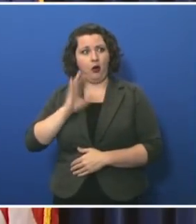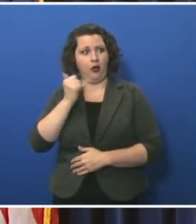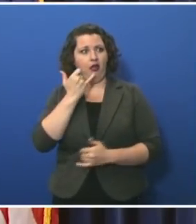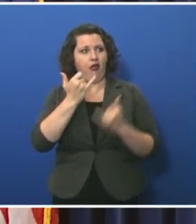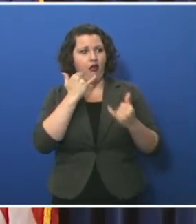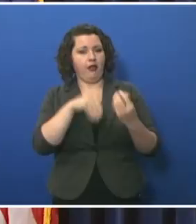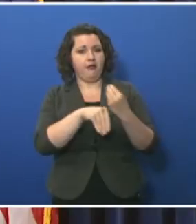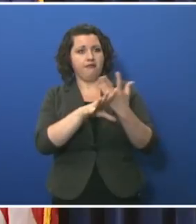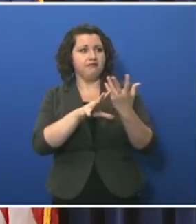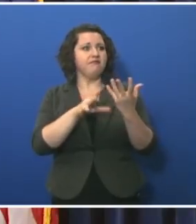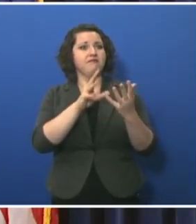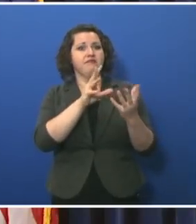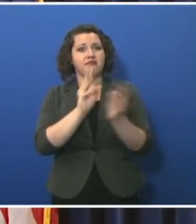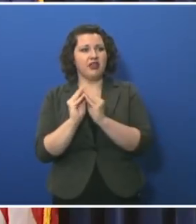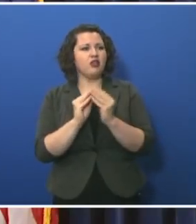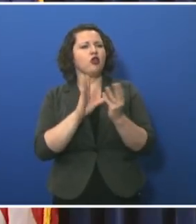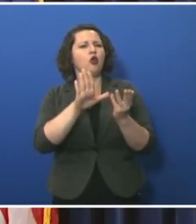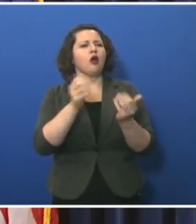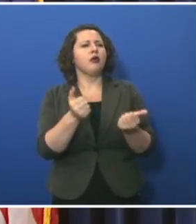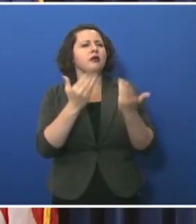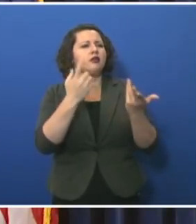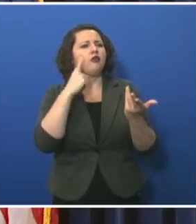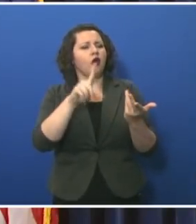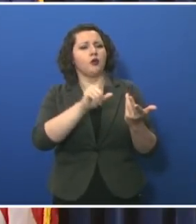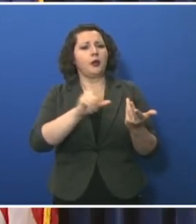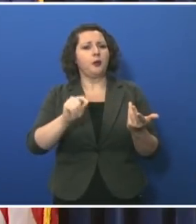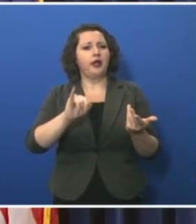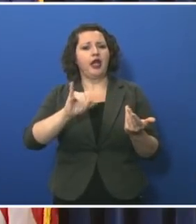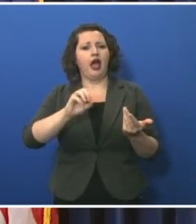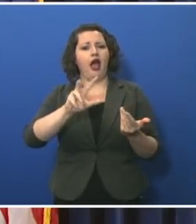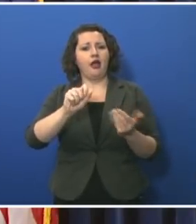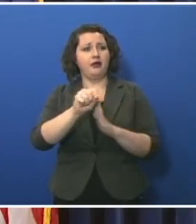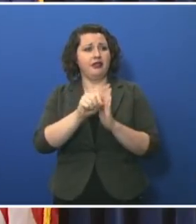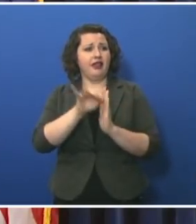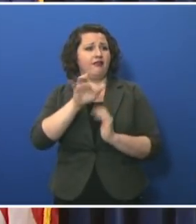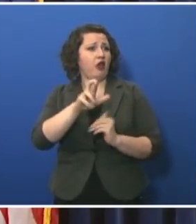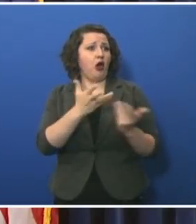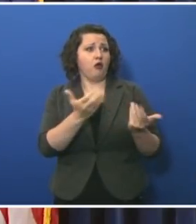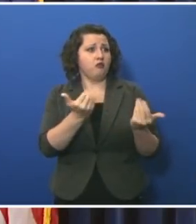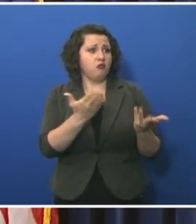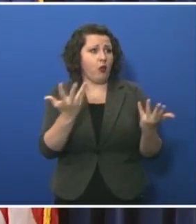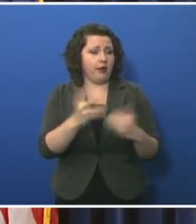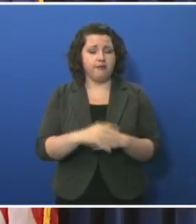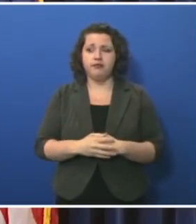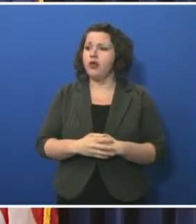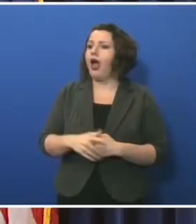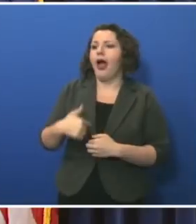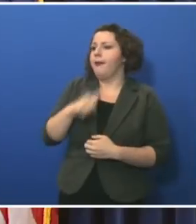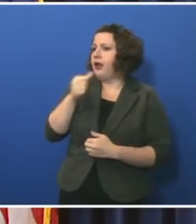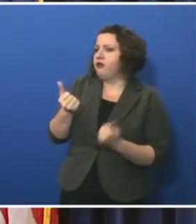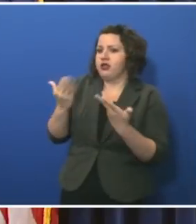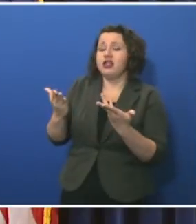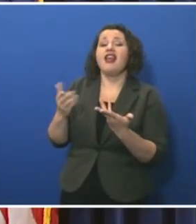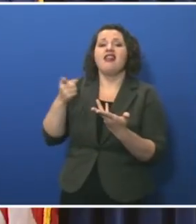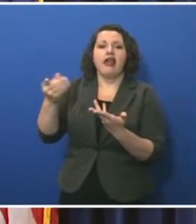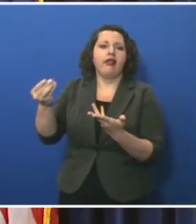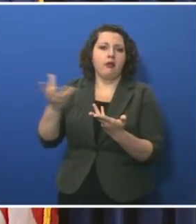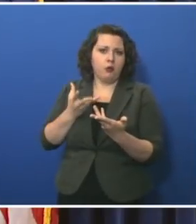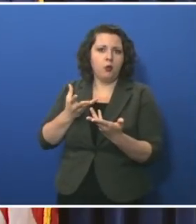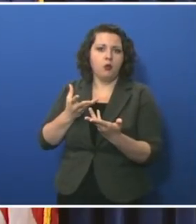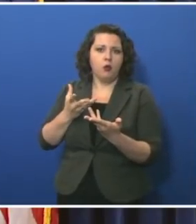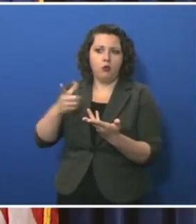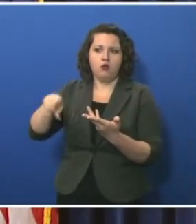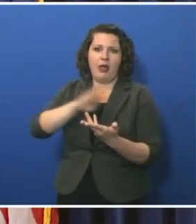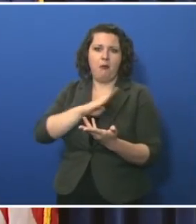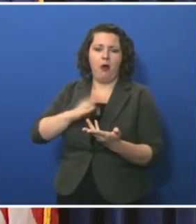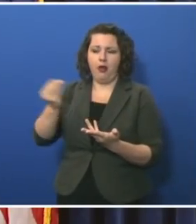was your recommendation to them about the 2020 Iowa State Fair? Yeah, so I'm not making a recommendation to them, Kay. They actually gave me an update on what